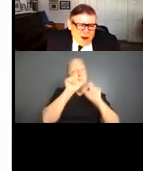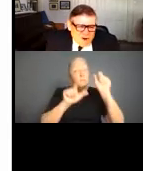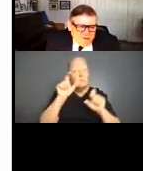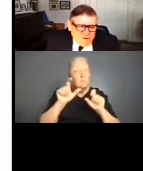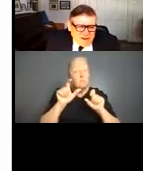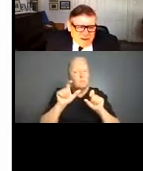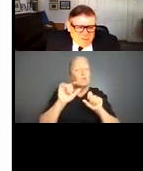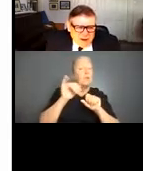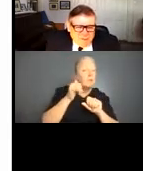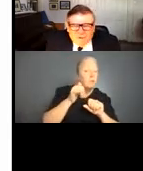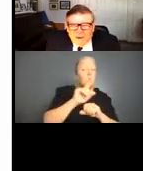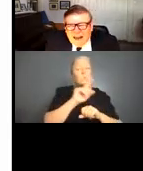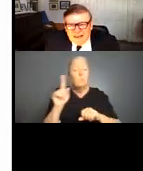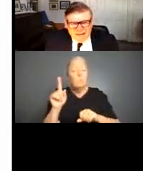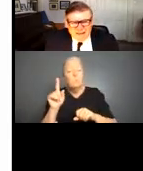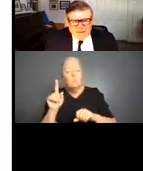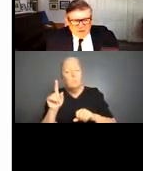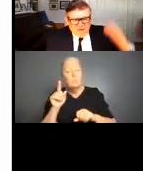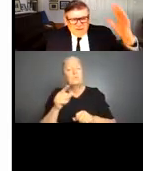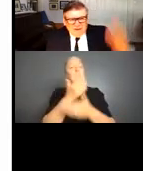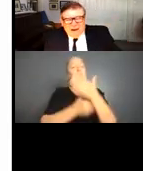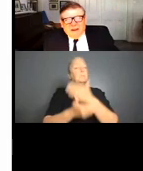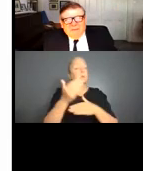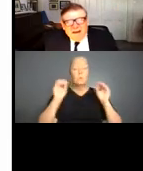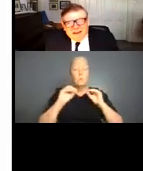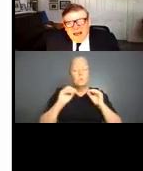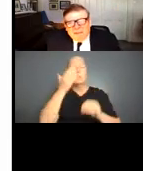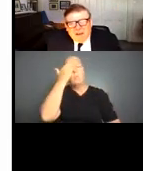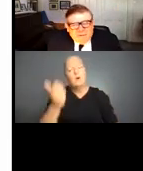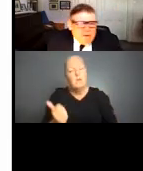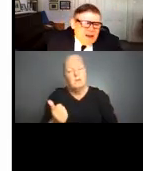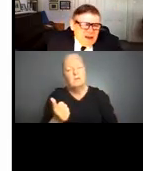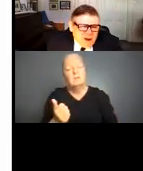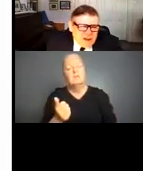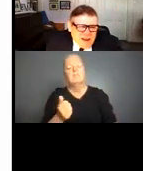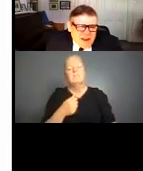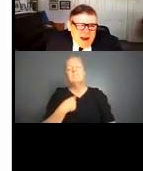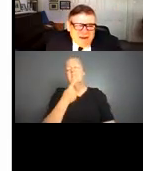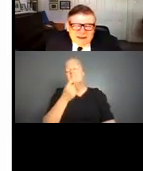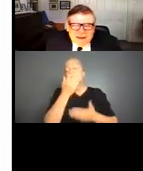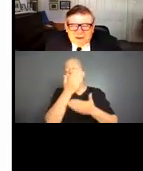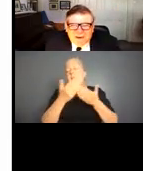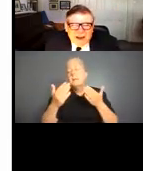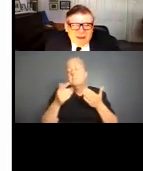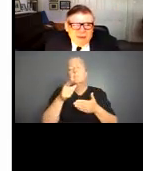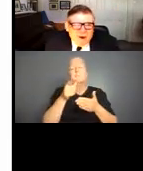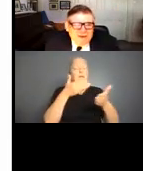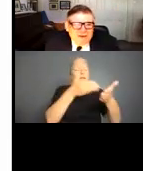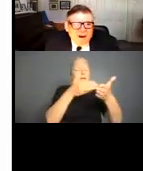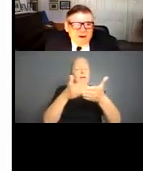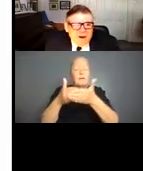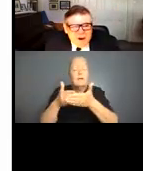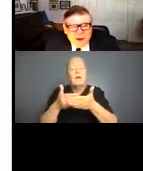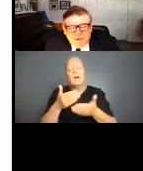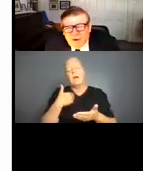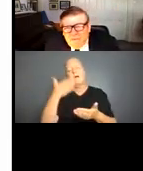And why not for disabled people? And we've given you some of the barriers there, but there were probably lots of other barriers that you could come up with.